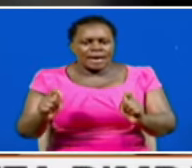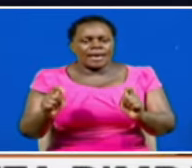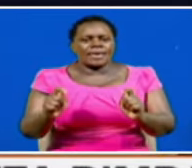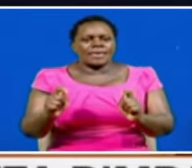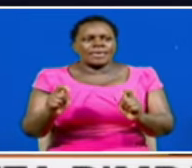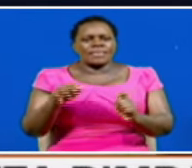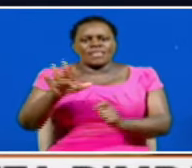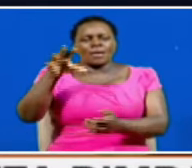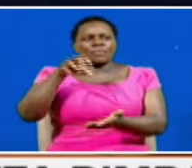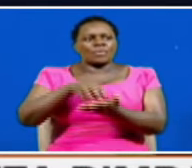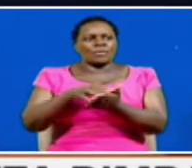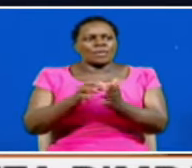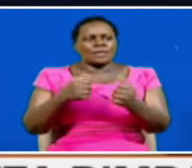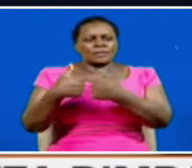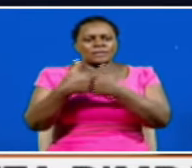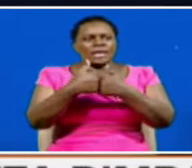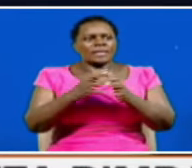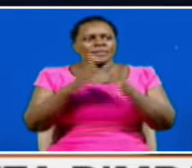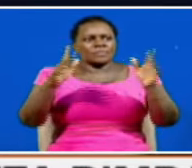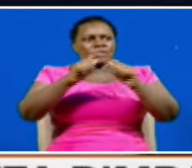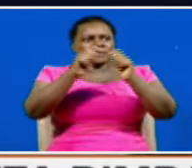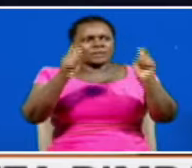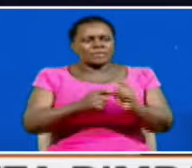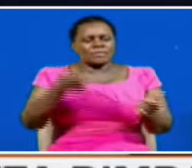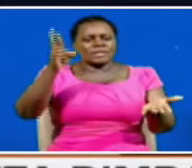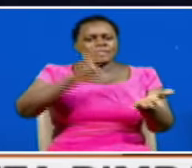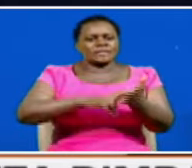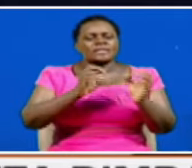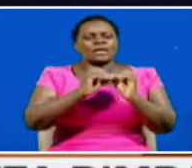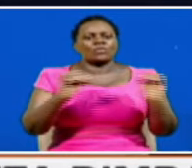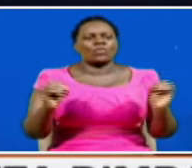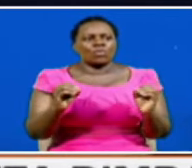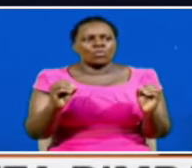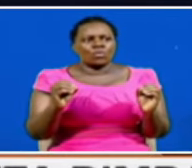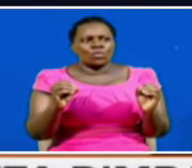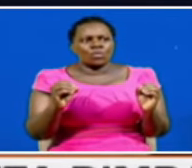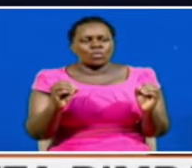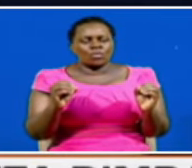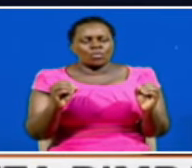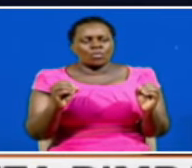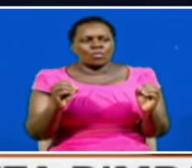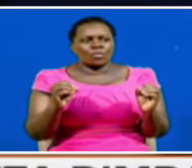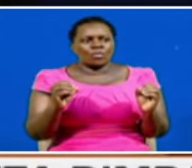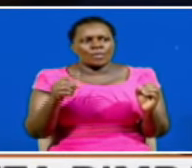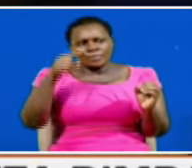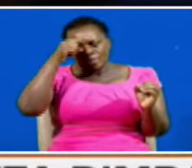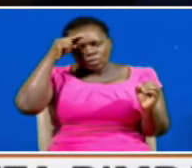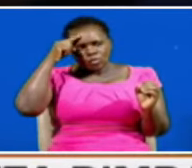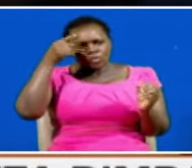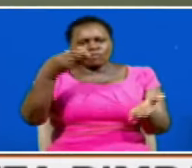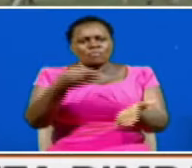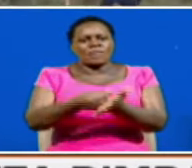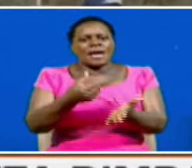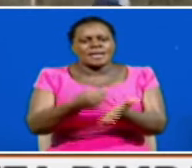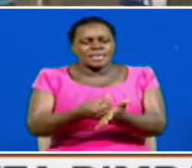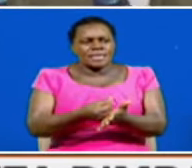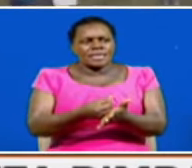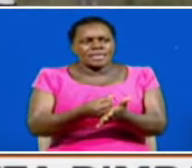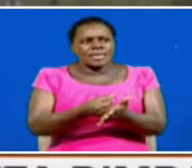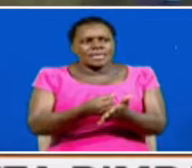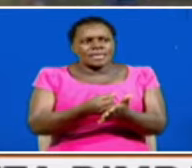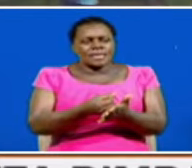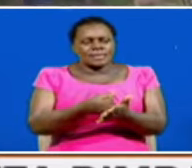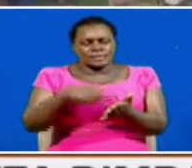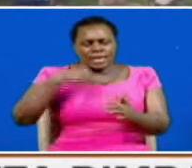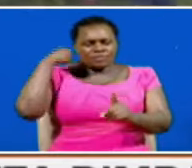space. The biggest challenge which most of the teams are not registered to maybe FKF leagues or maybe going forward is because of PESA. And that's what we are